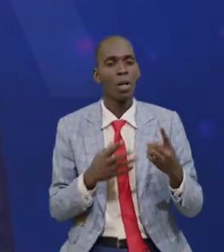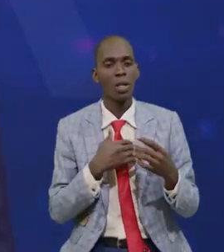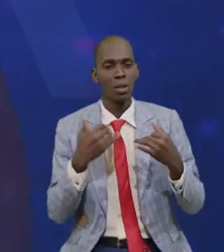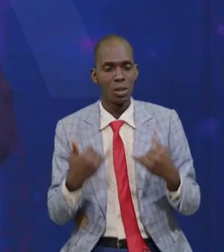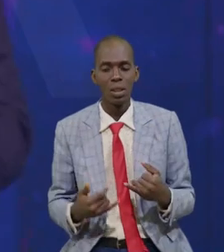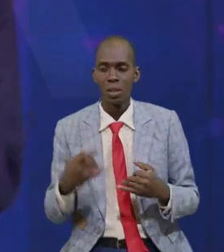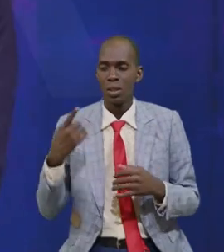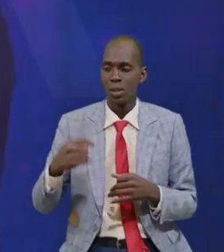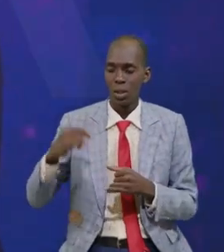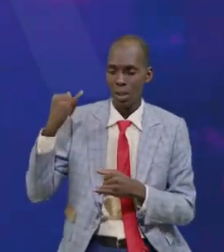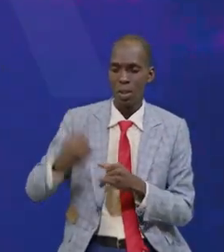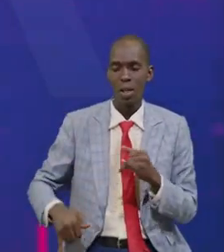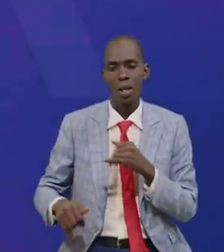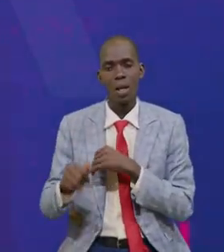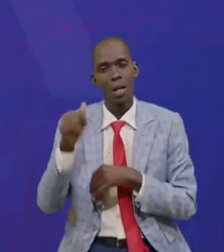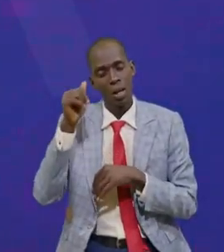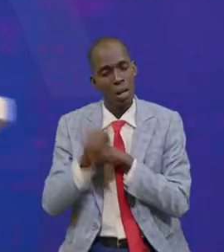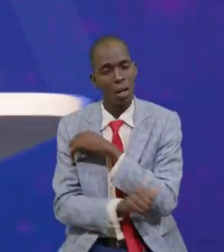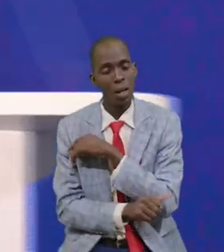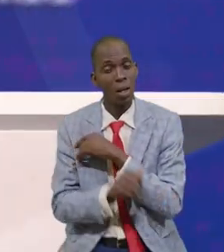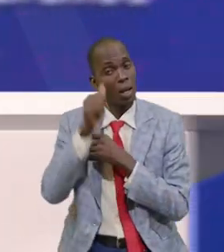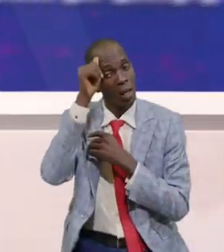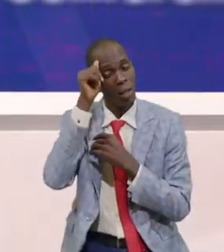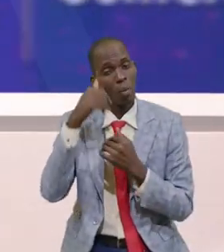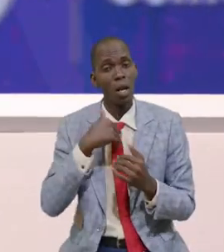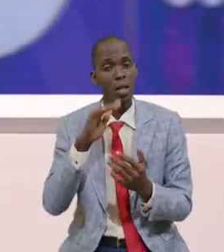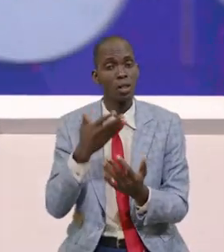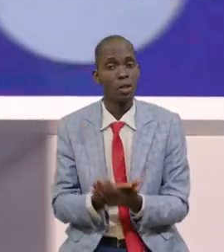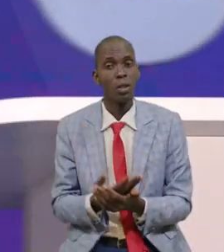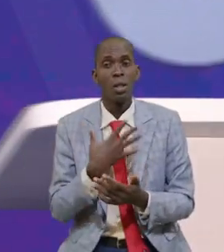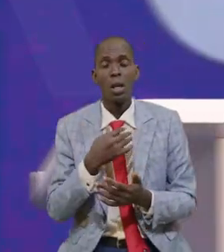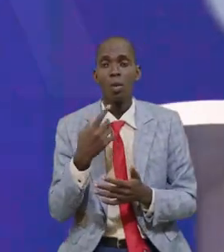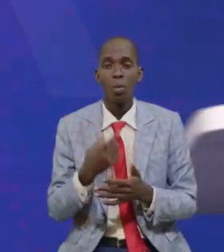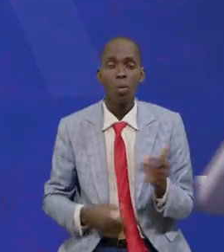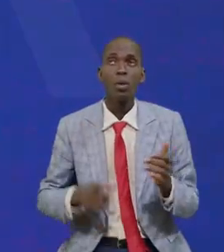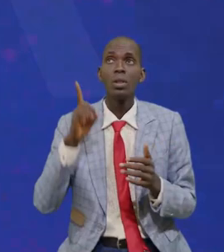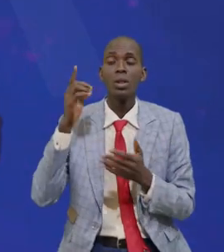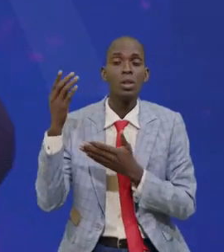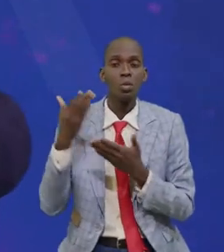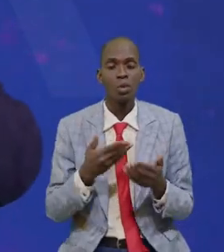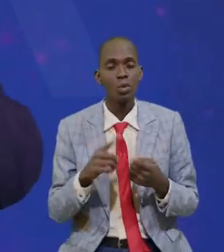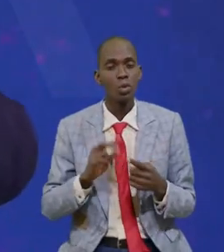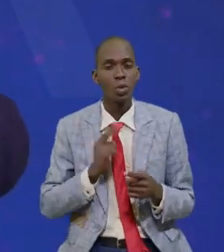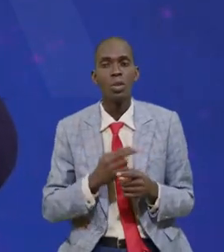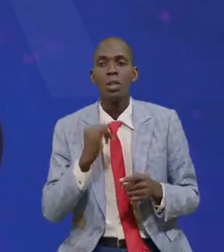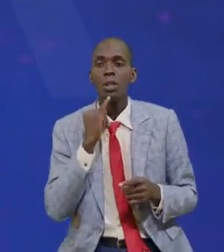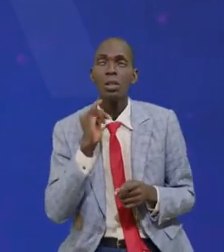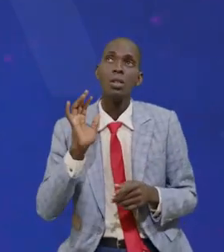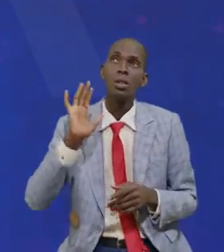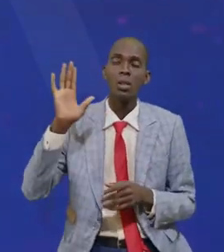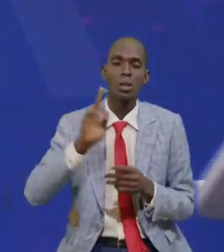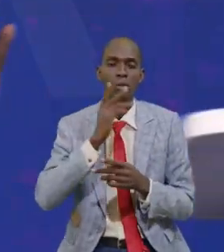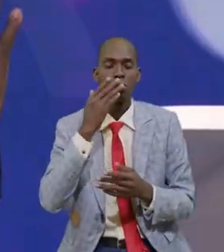he has come. And what he has now given us is good salvation, total salvation, is perfect